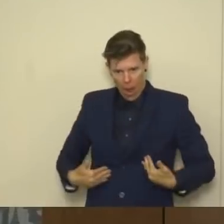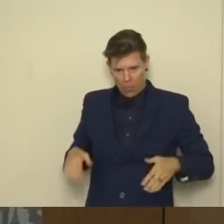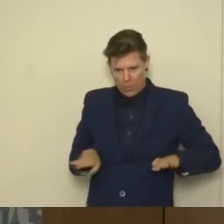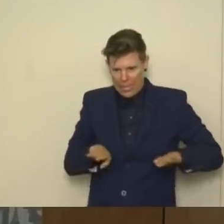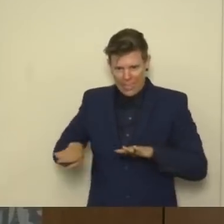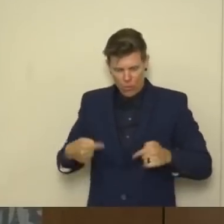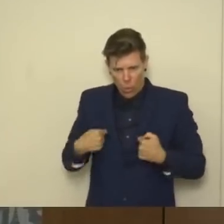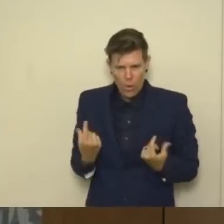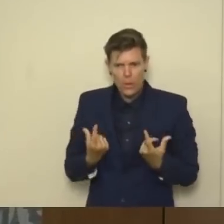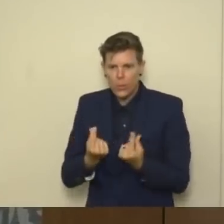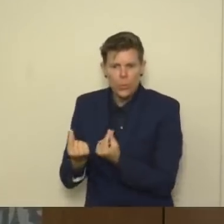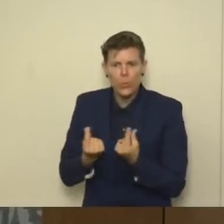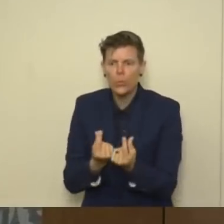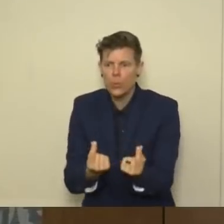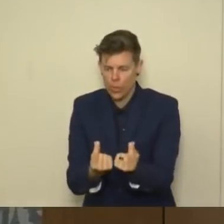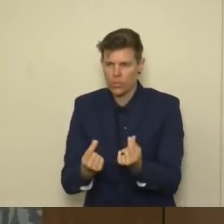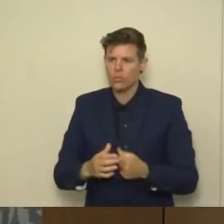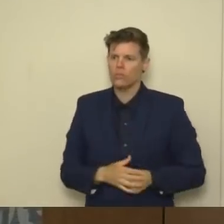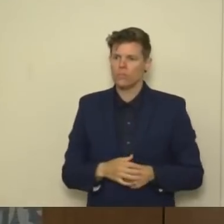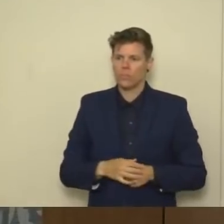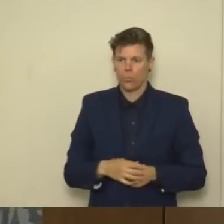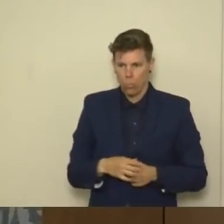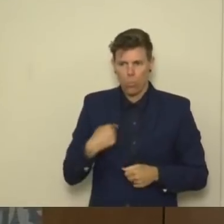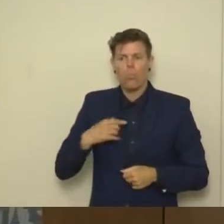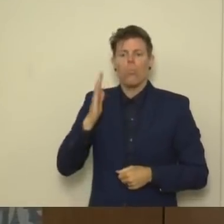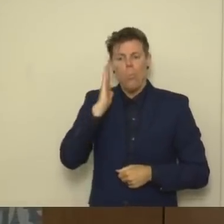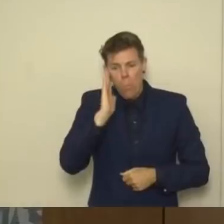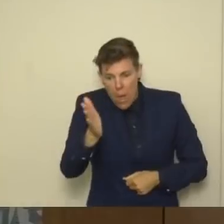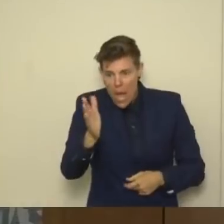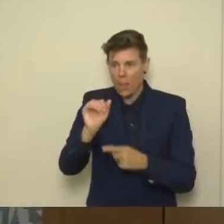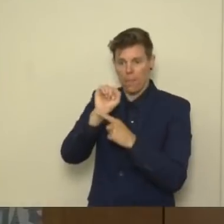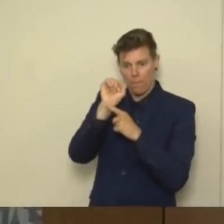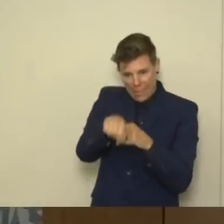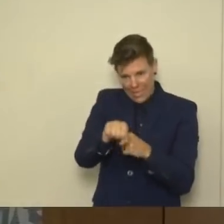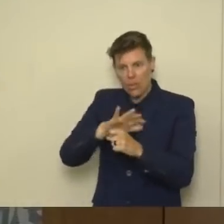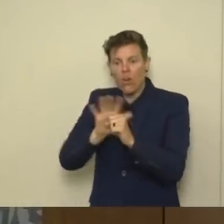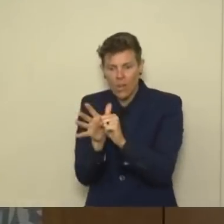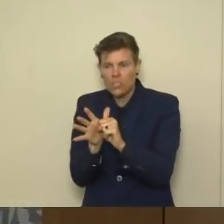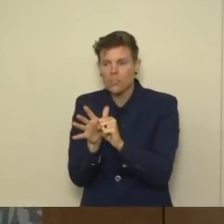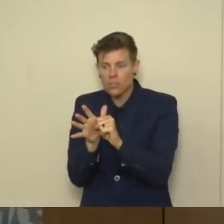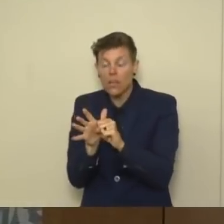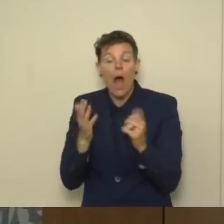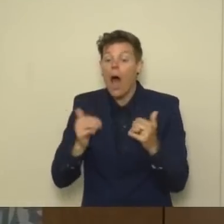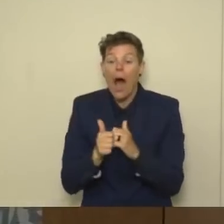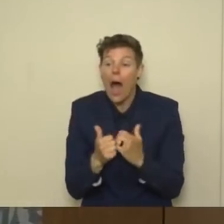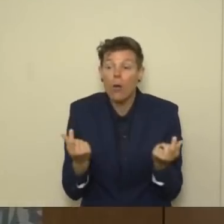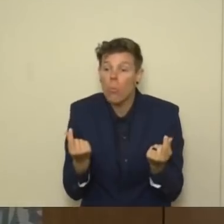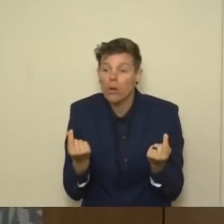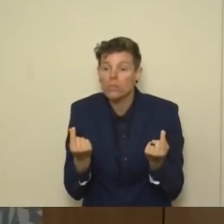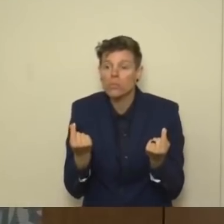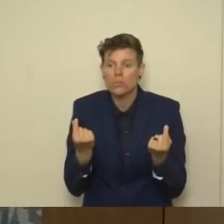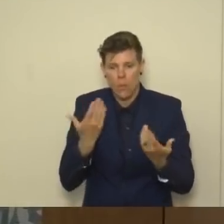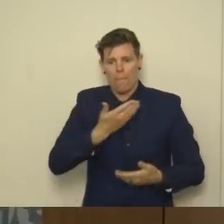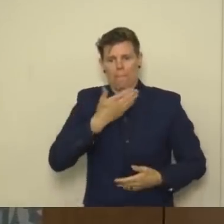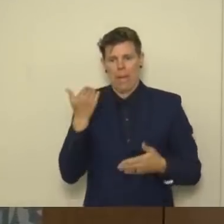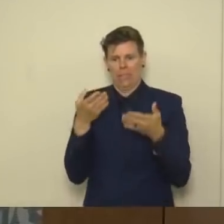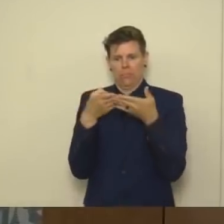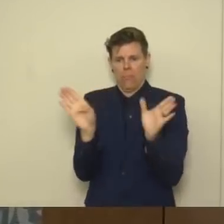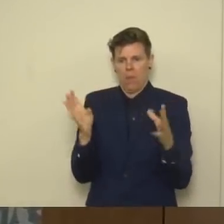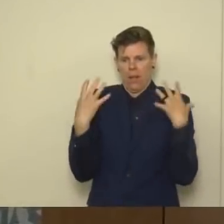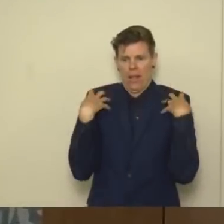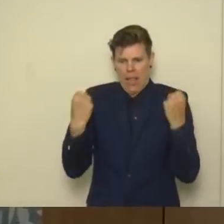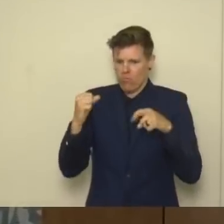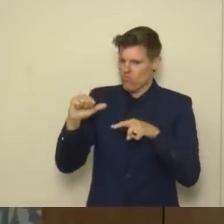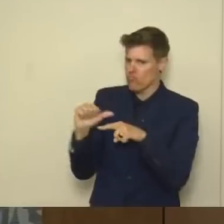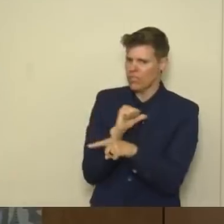the war against COVID. And that means the best public health practices in the country, that we crush